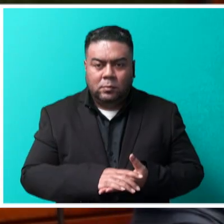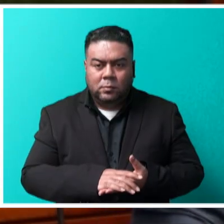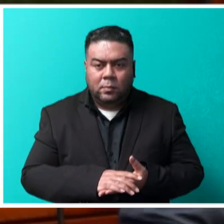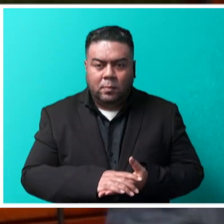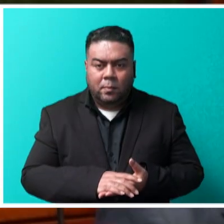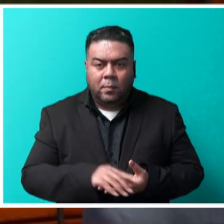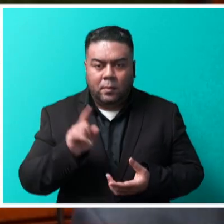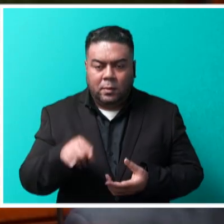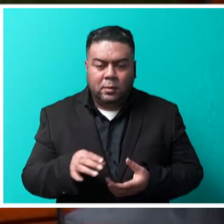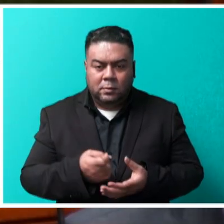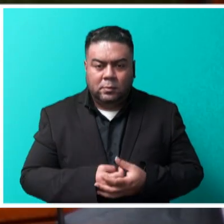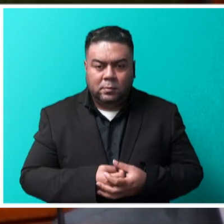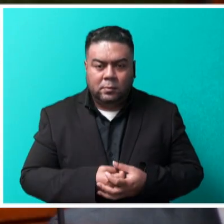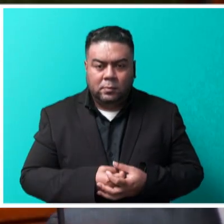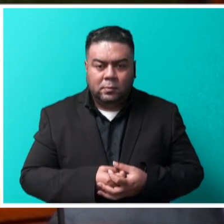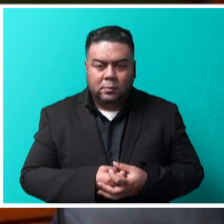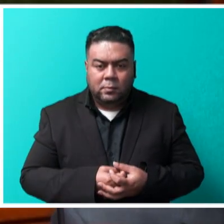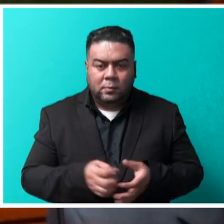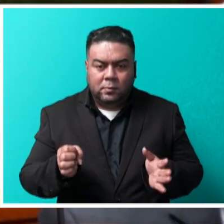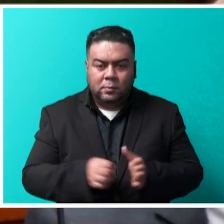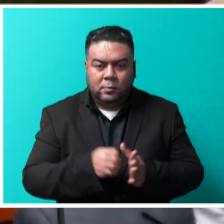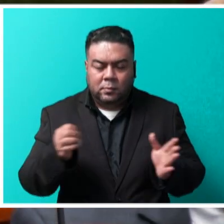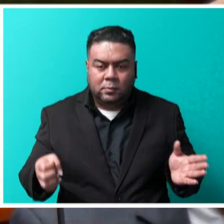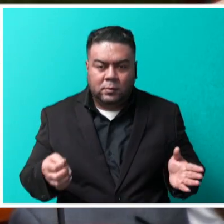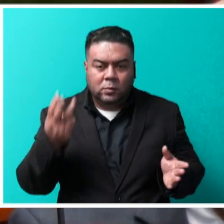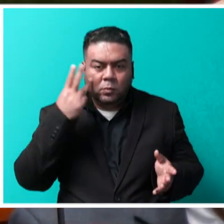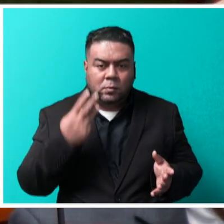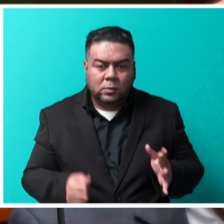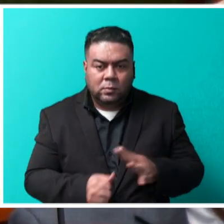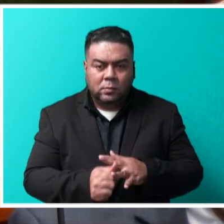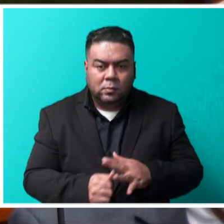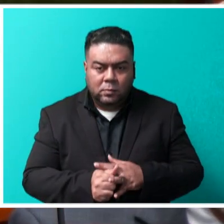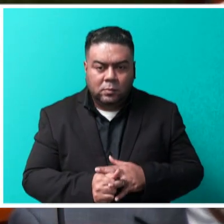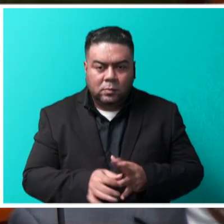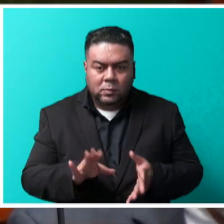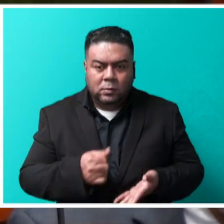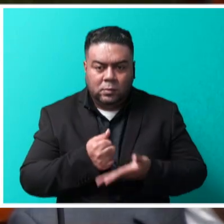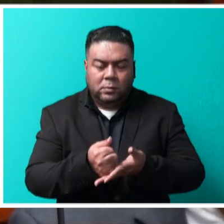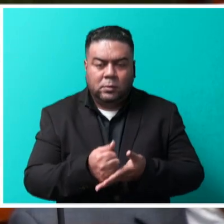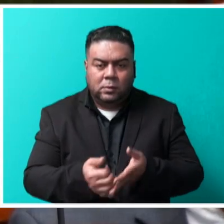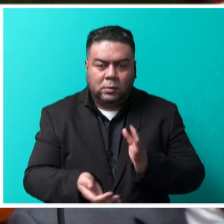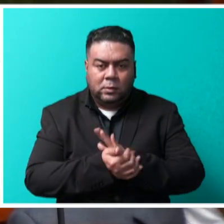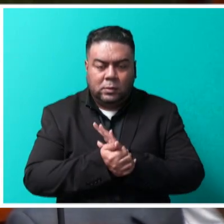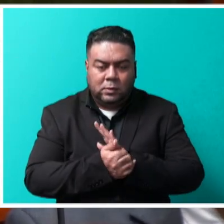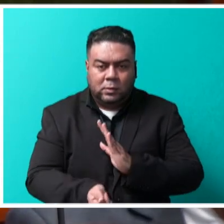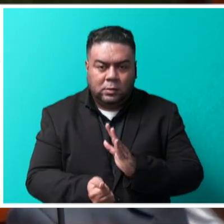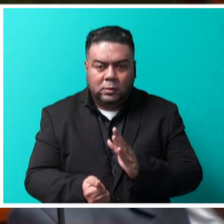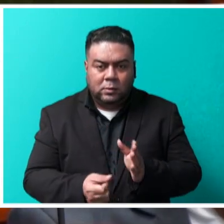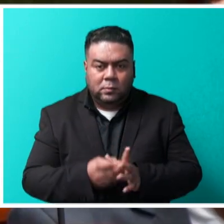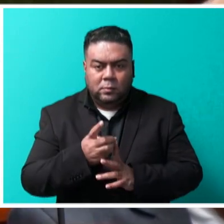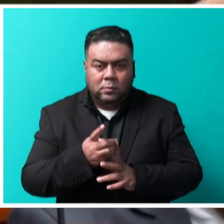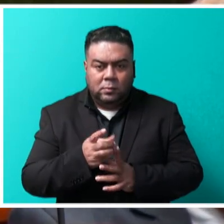This investment will expand women's access to economic opportunities by supporting skills development,